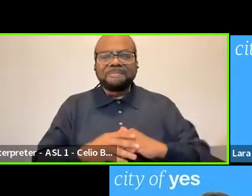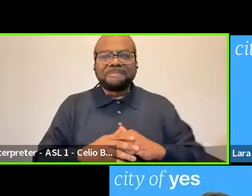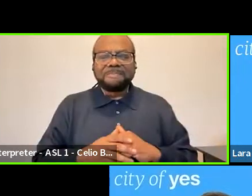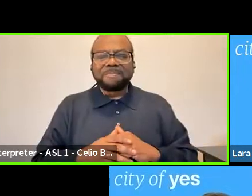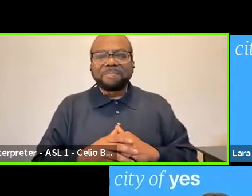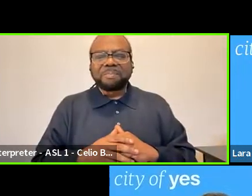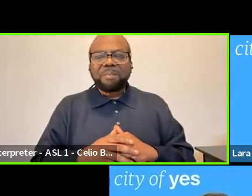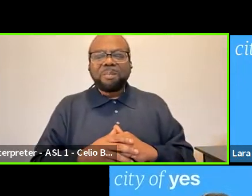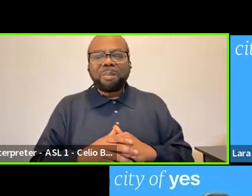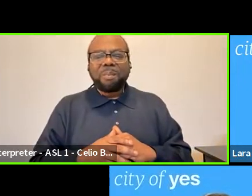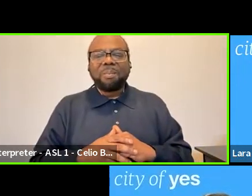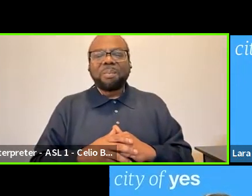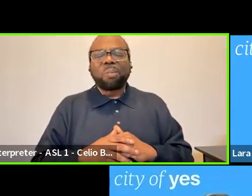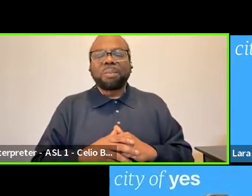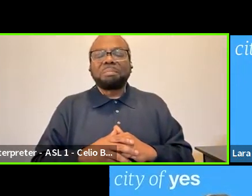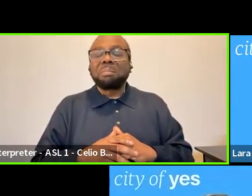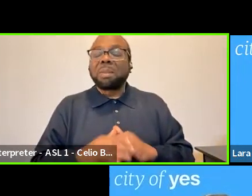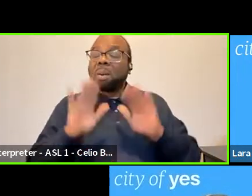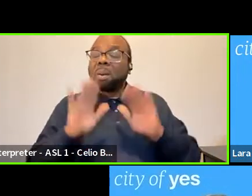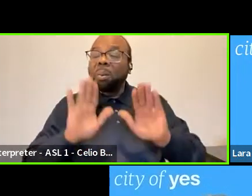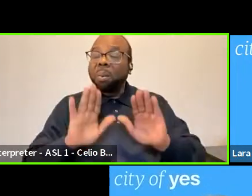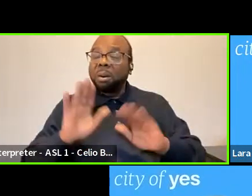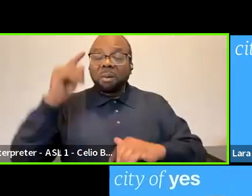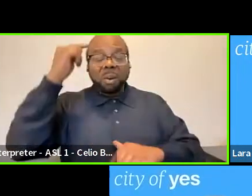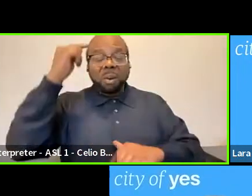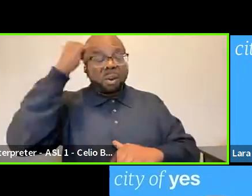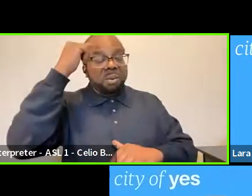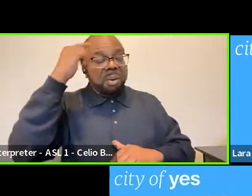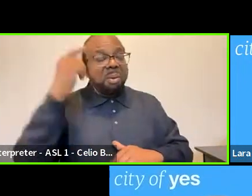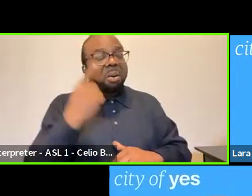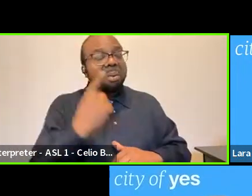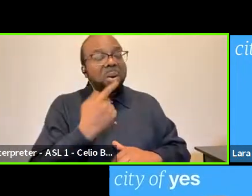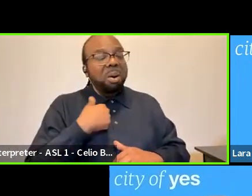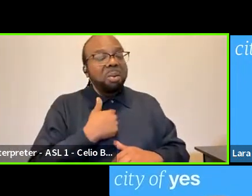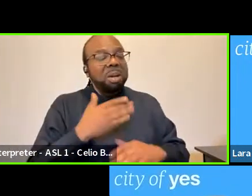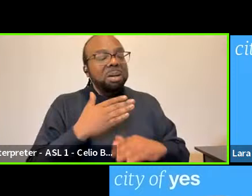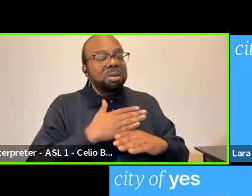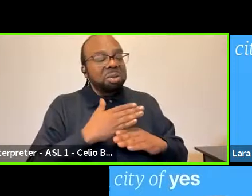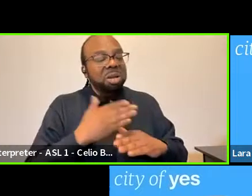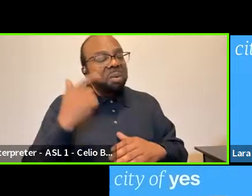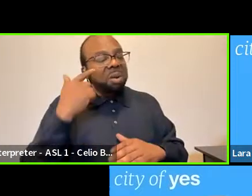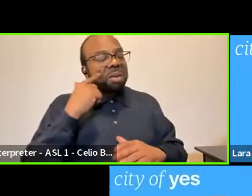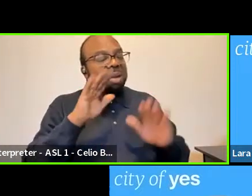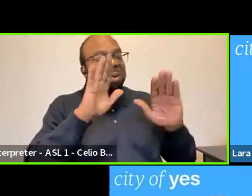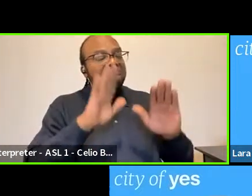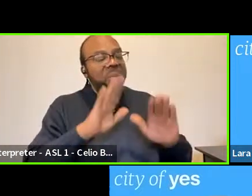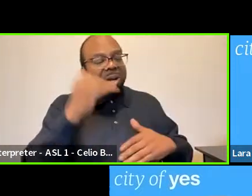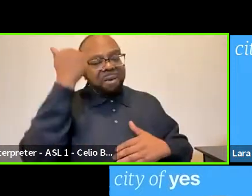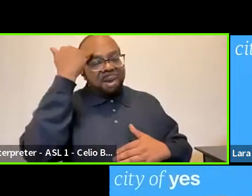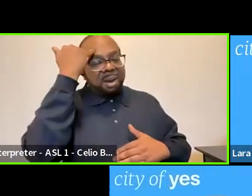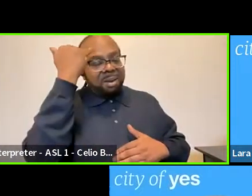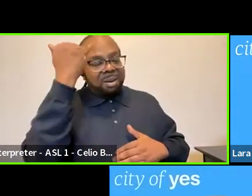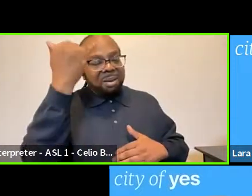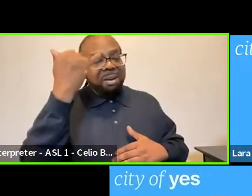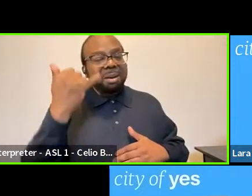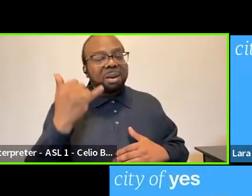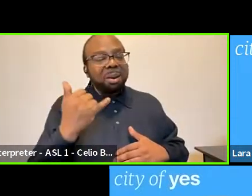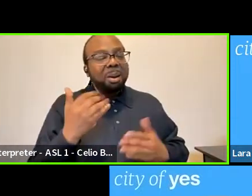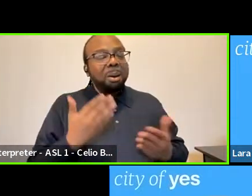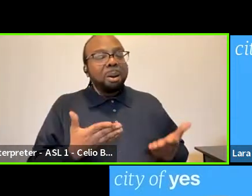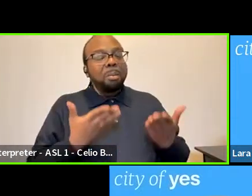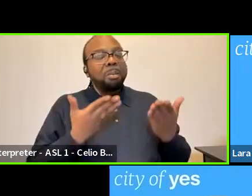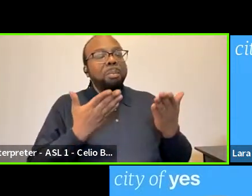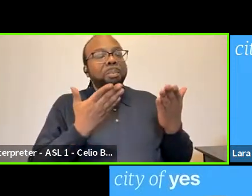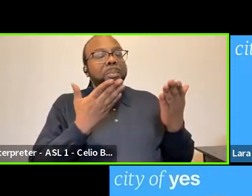It's great thought. Um, and it's one that we share. We think it's a great idea. Um, the, the proposals,